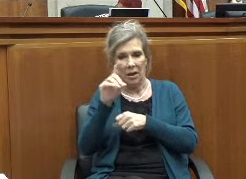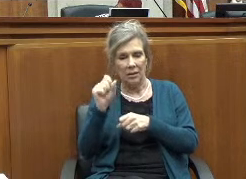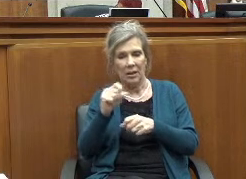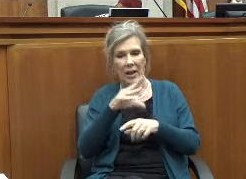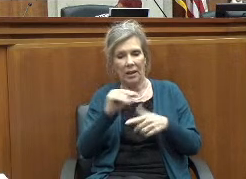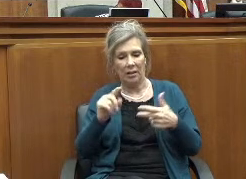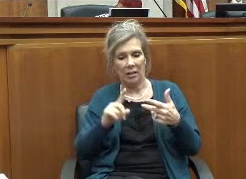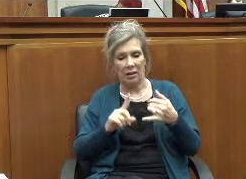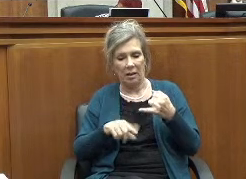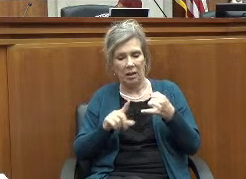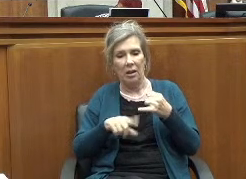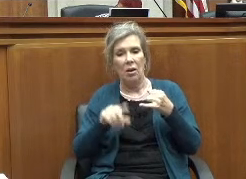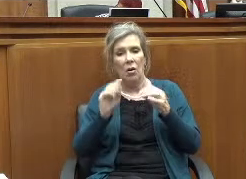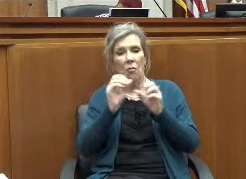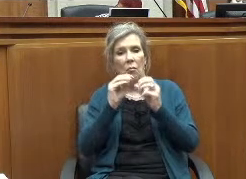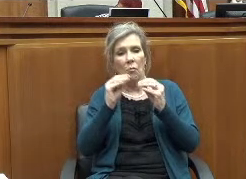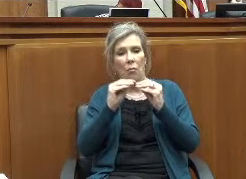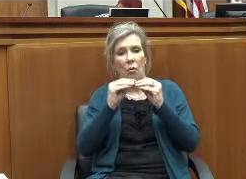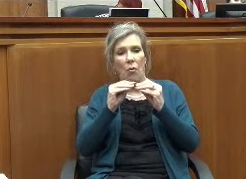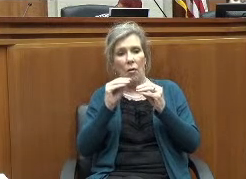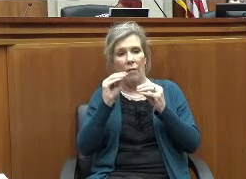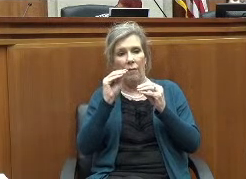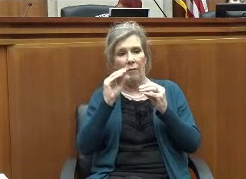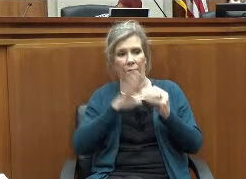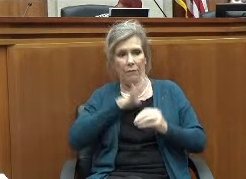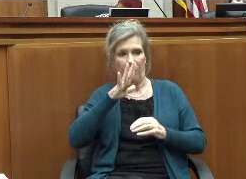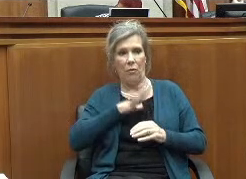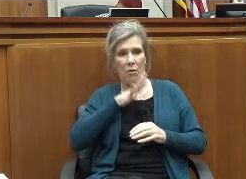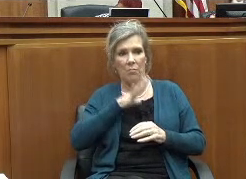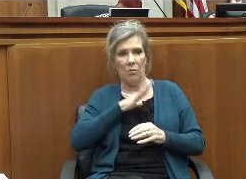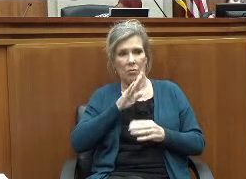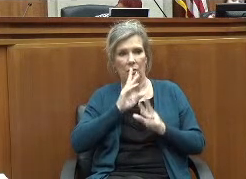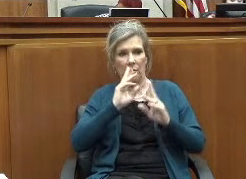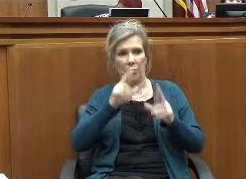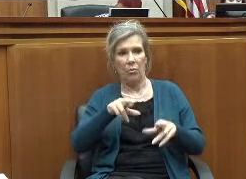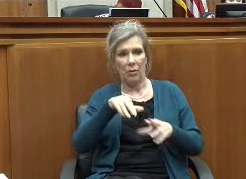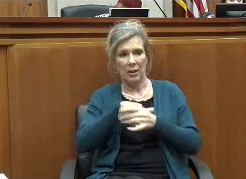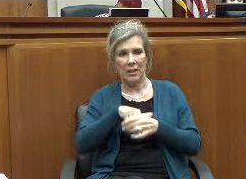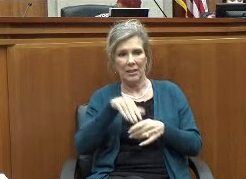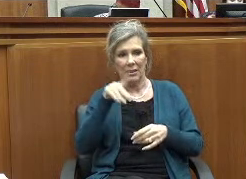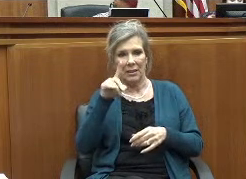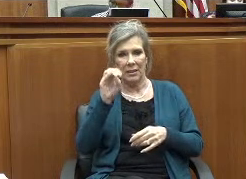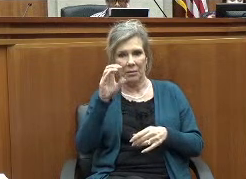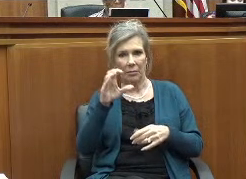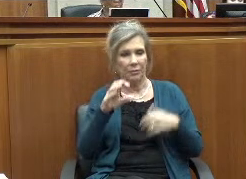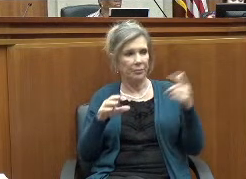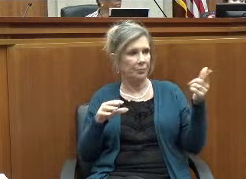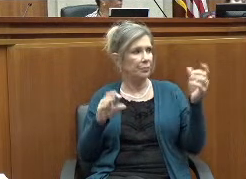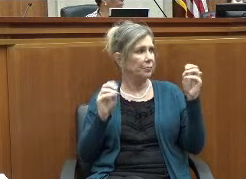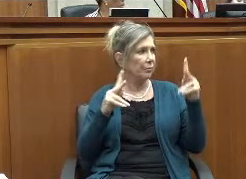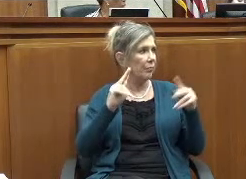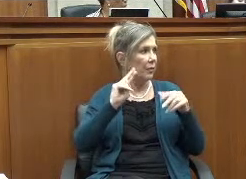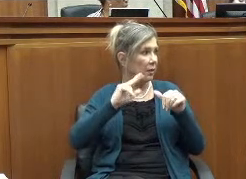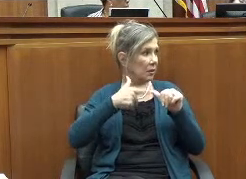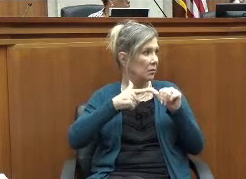report will come in December. All right, can I get a second? Mr. Garvey?